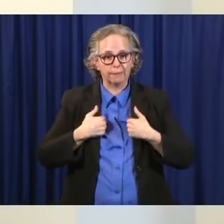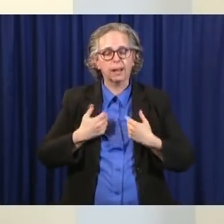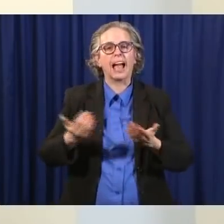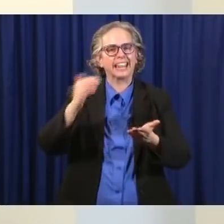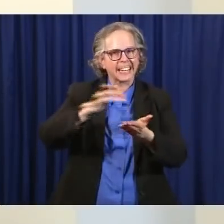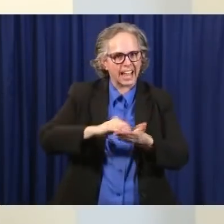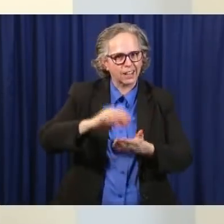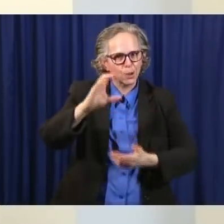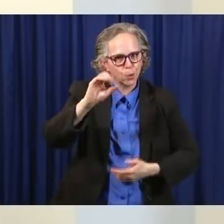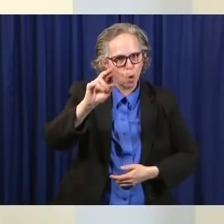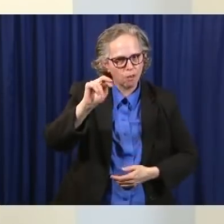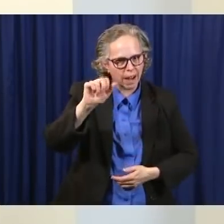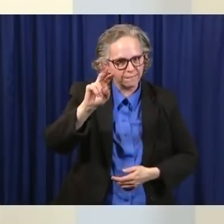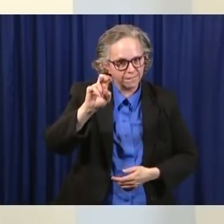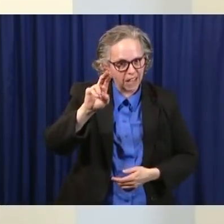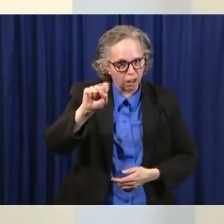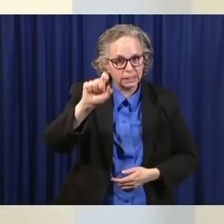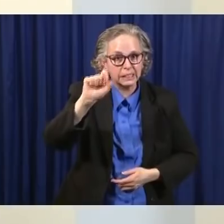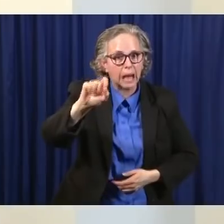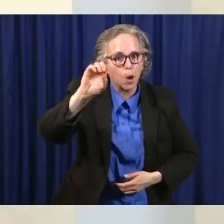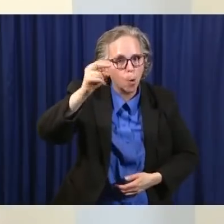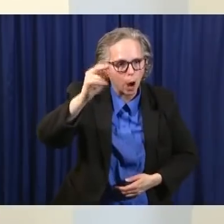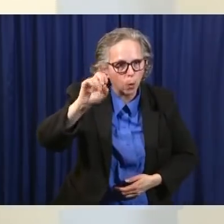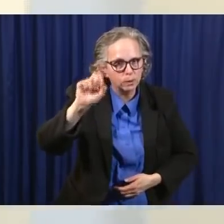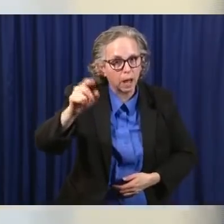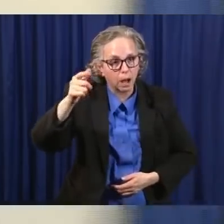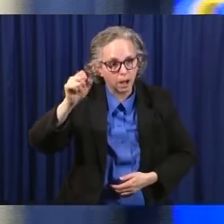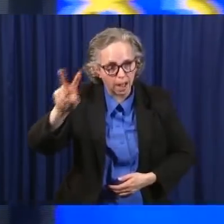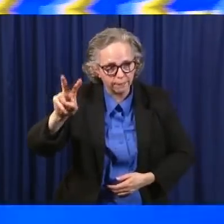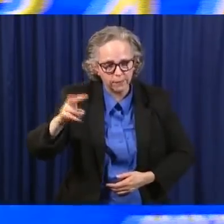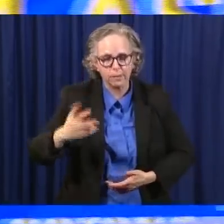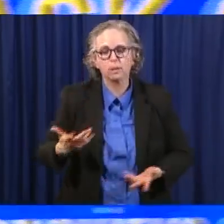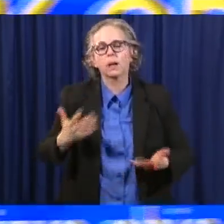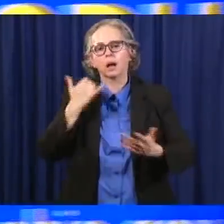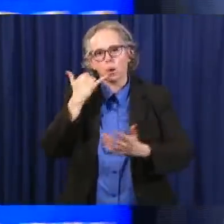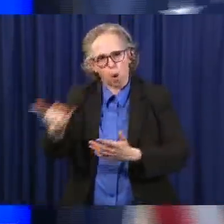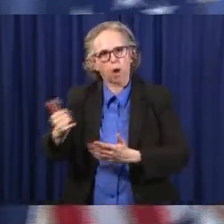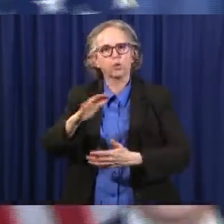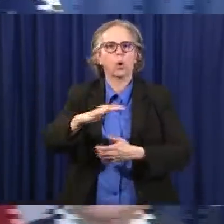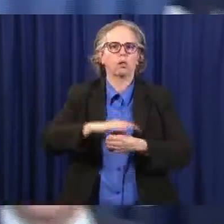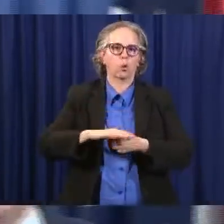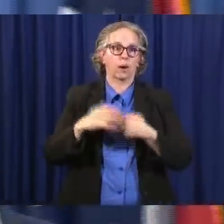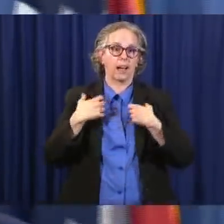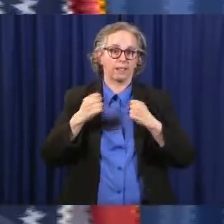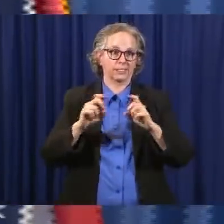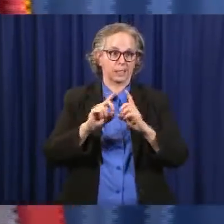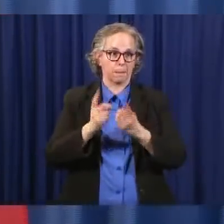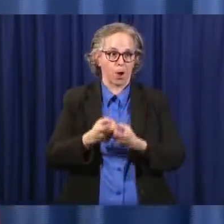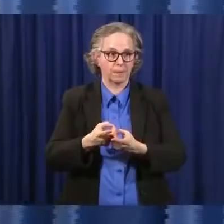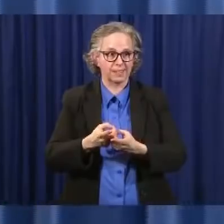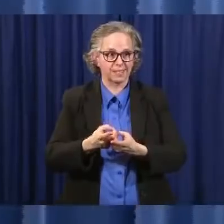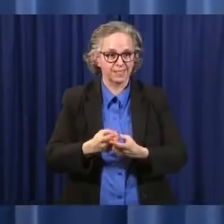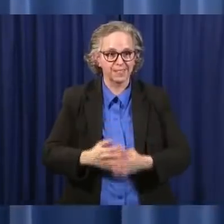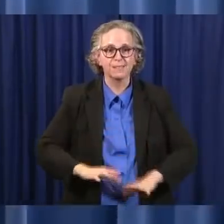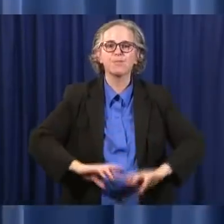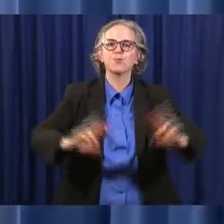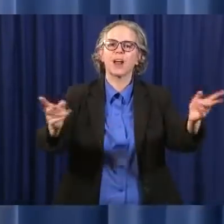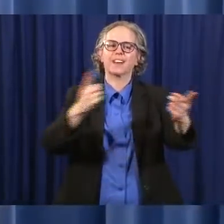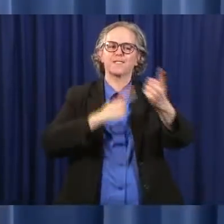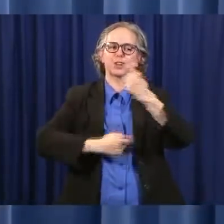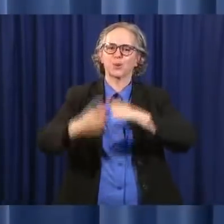coronavirus.ohio.gov and reaching out to your local health department. Thank you. Dr. Acton, thank you very much. We'll be ready now for